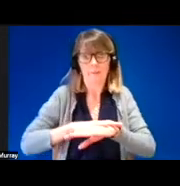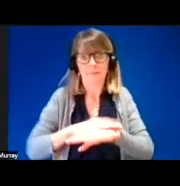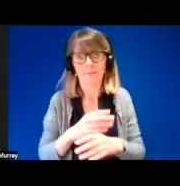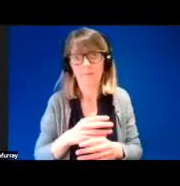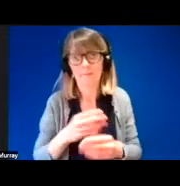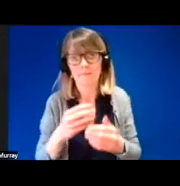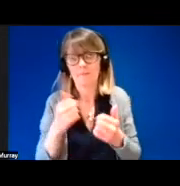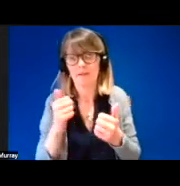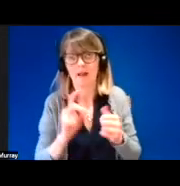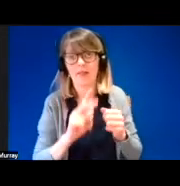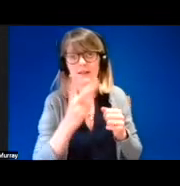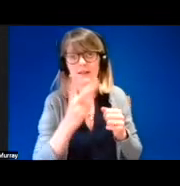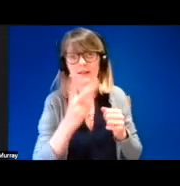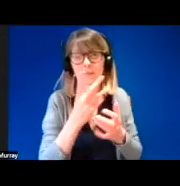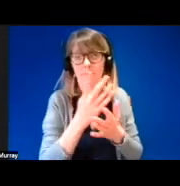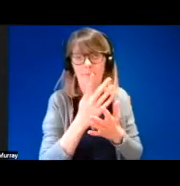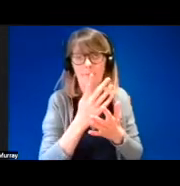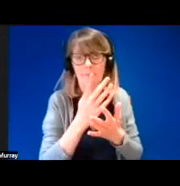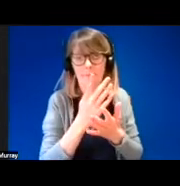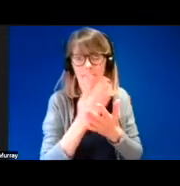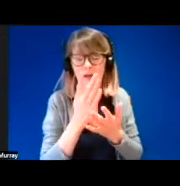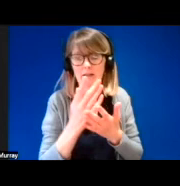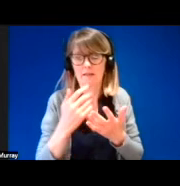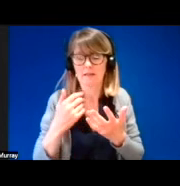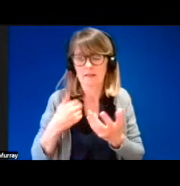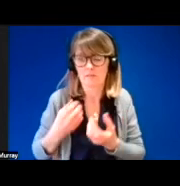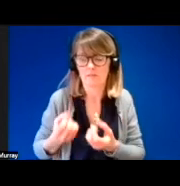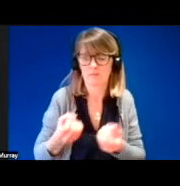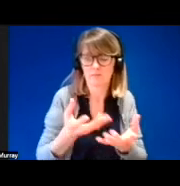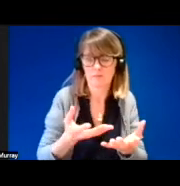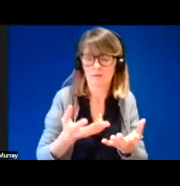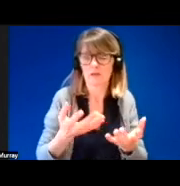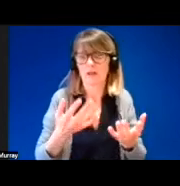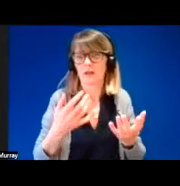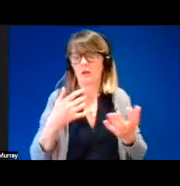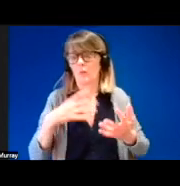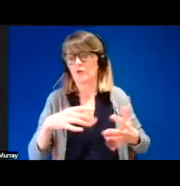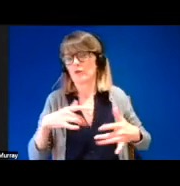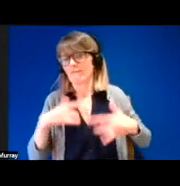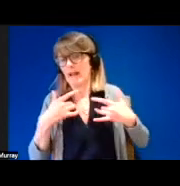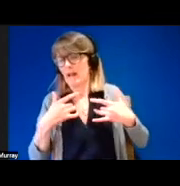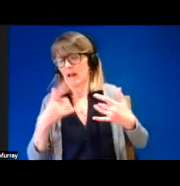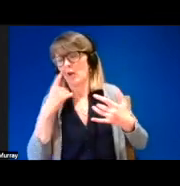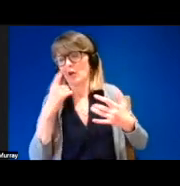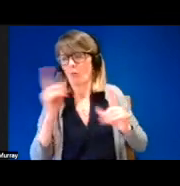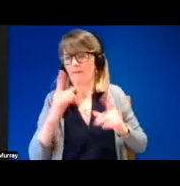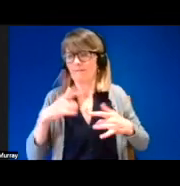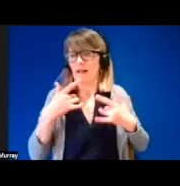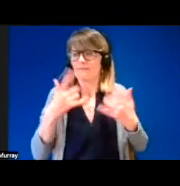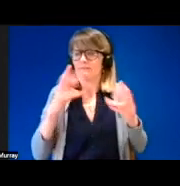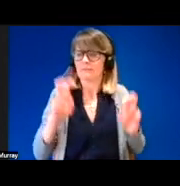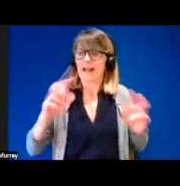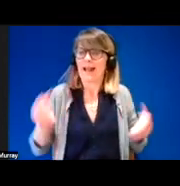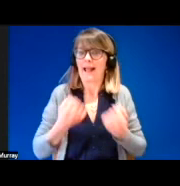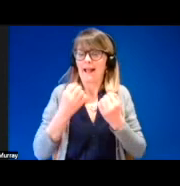Now, in the second part of my input, I just want to look at what I feel is healthy power into which